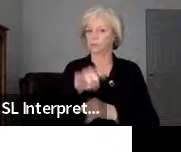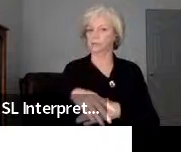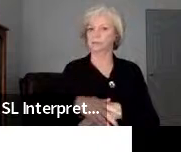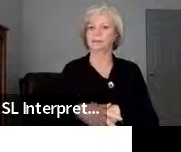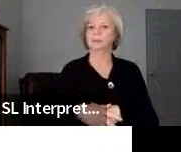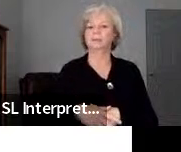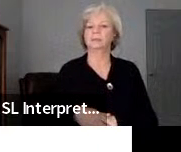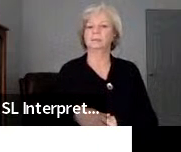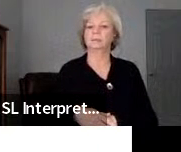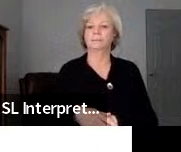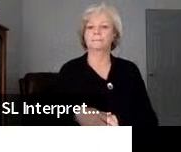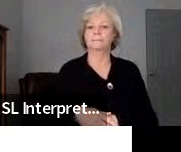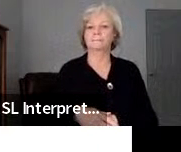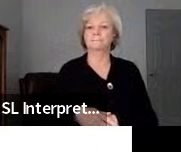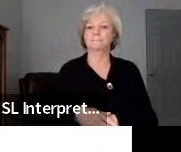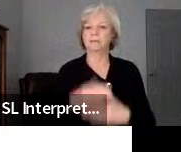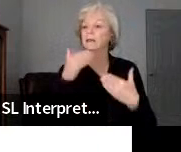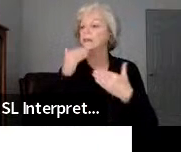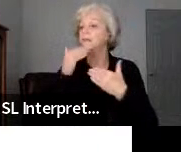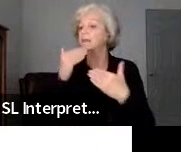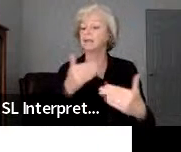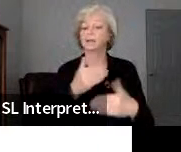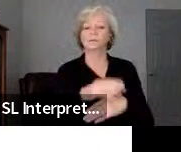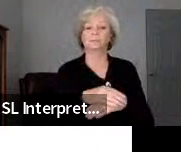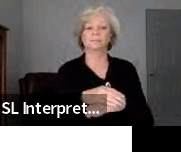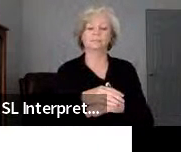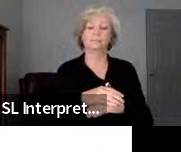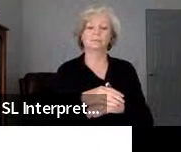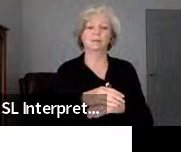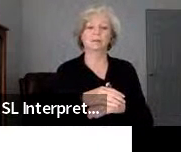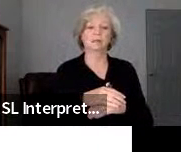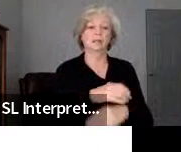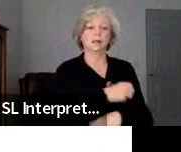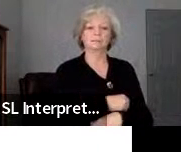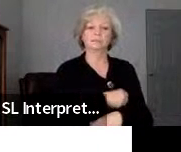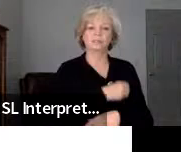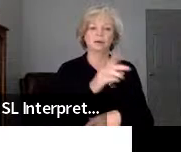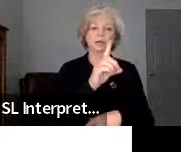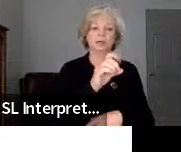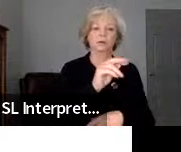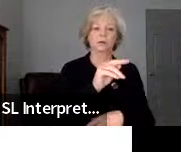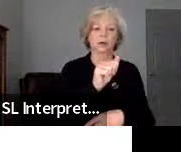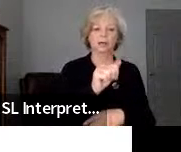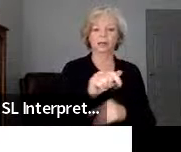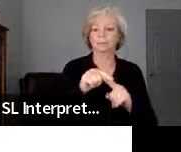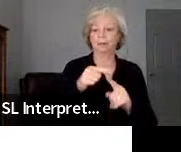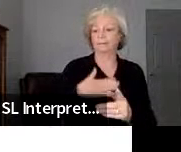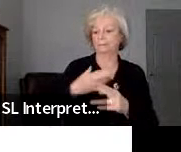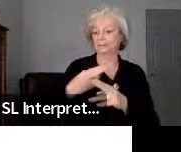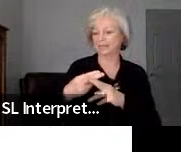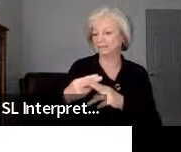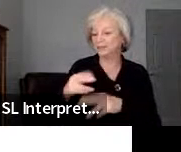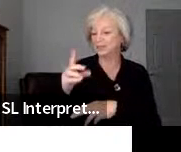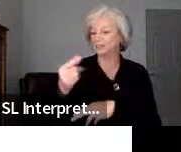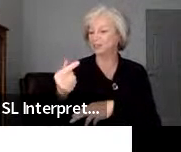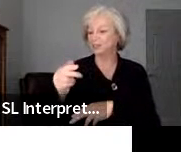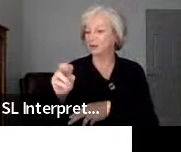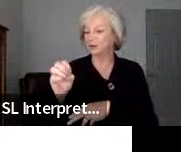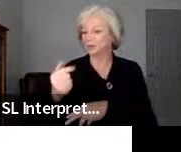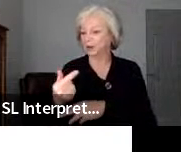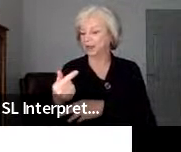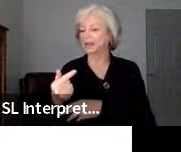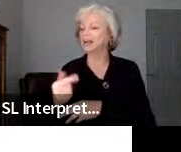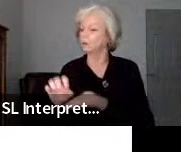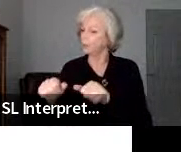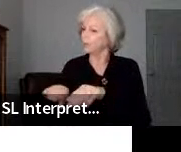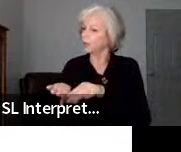right, thank you so much, Tori. Go ahead, Nestor. I'm sorry, Donata. This is Greg. Yeah, we can open this up for questions on